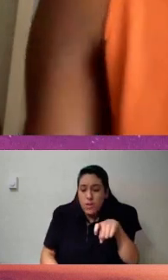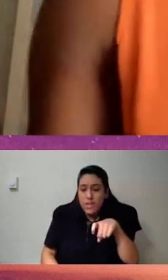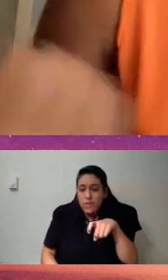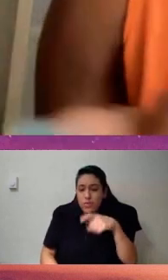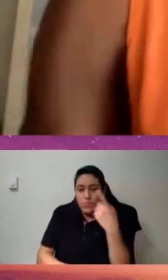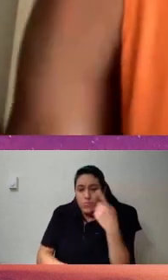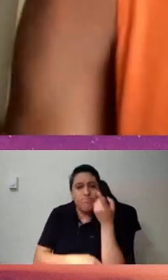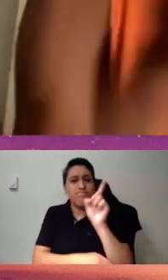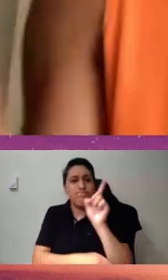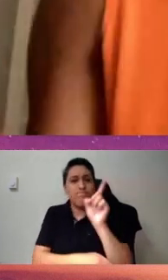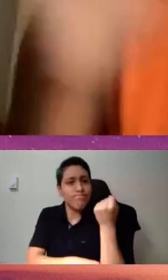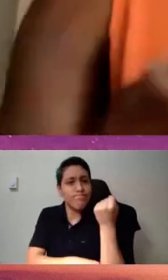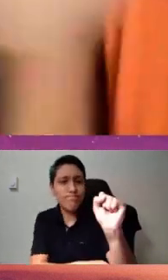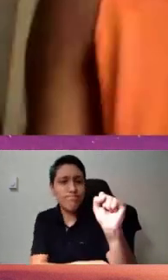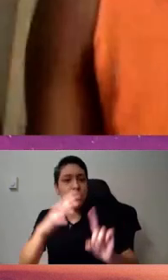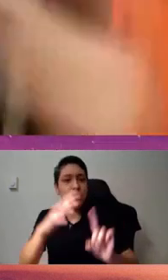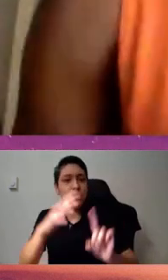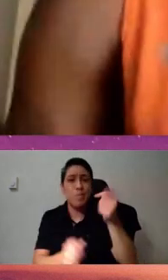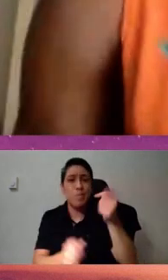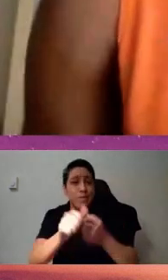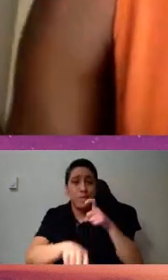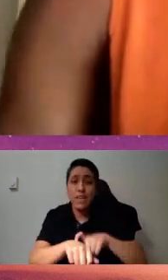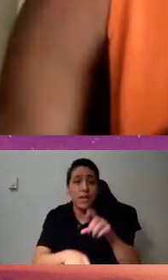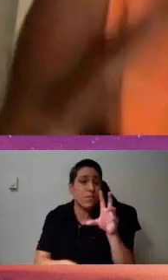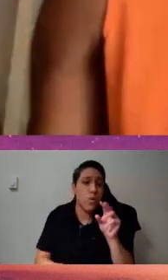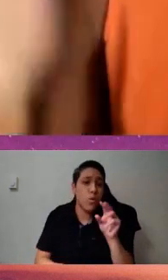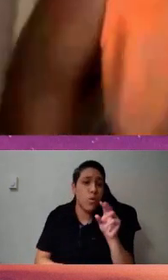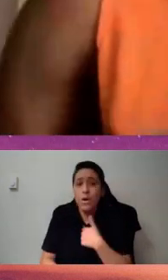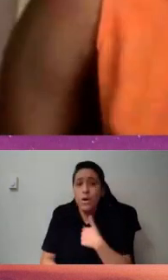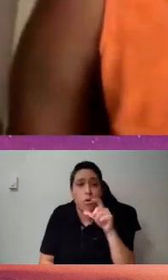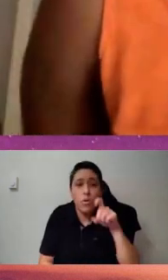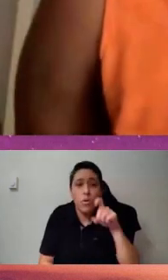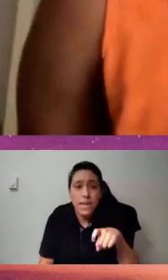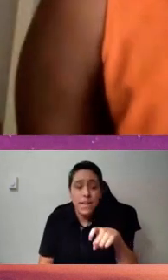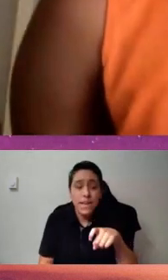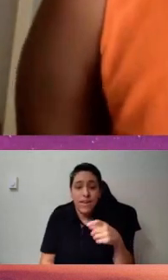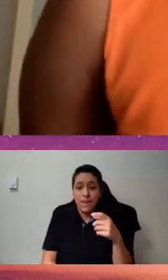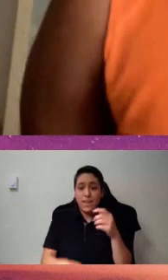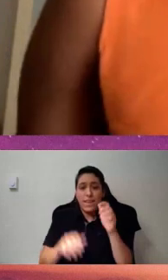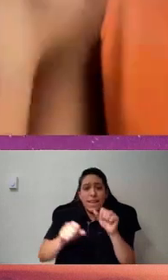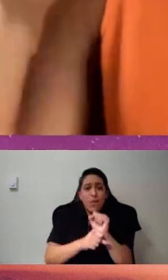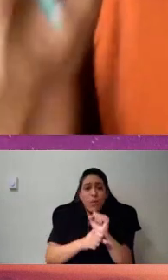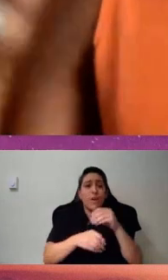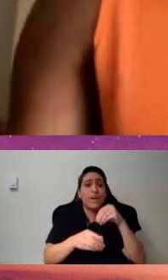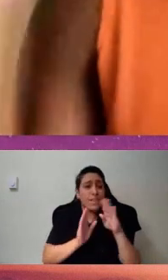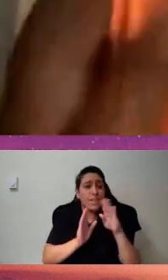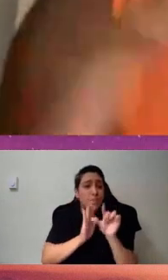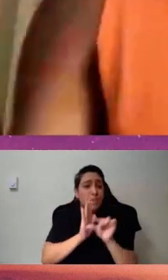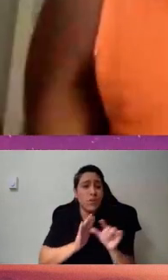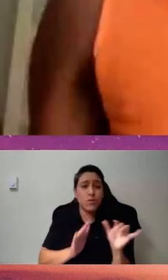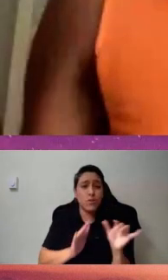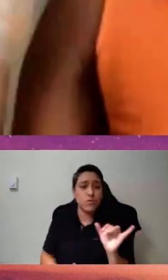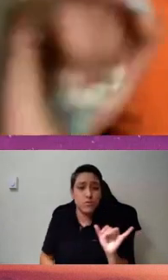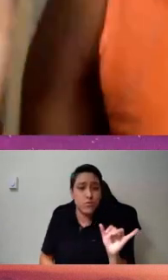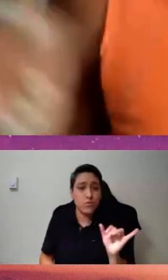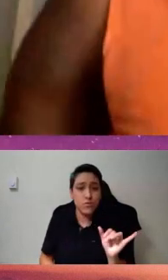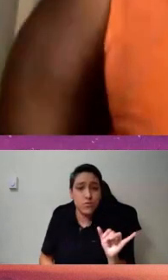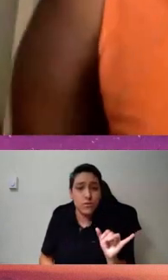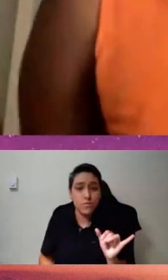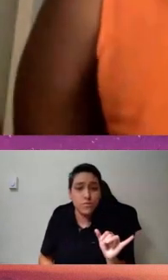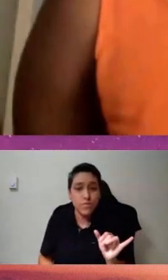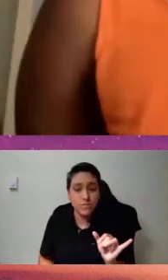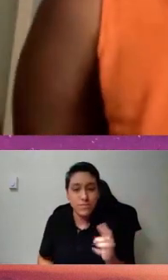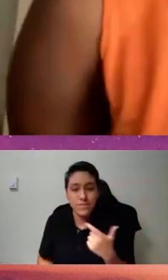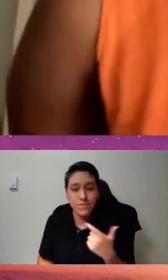do want to shrivel up in a corner and just be, you know, helpless, useless, you know, whatever. Sorry, that's ableist, not even